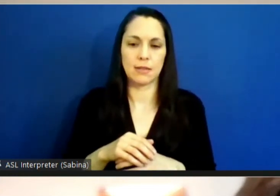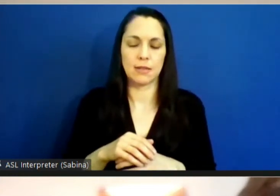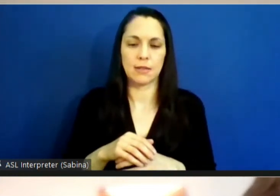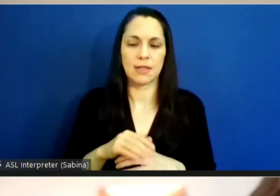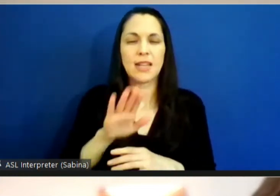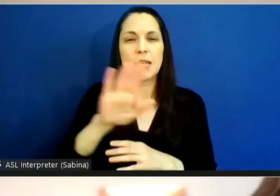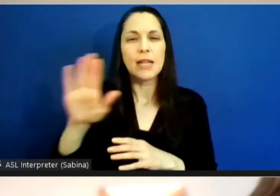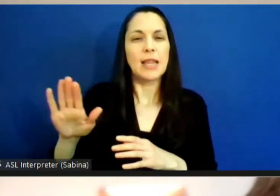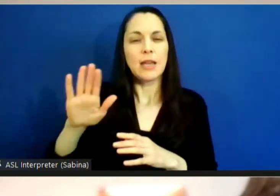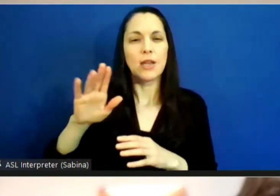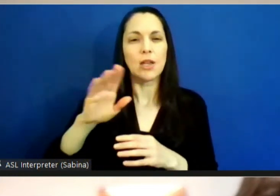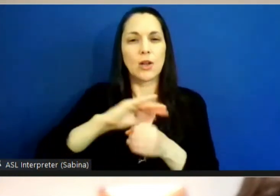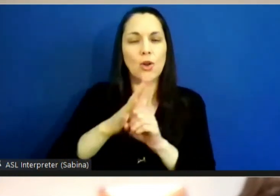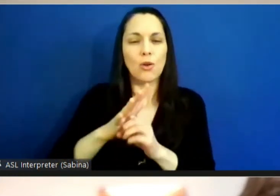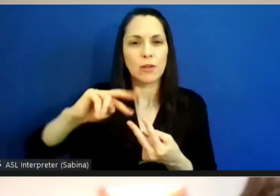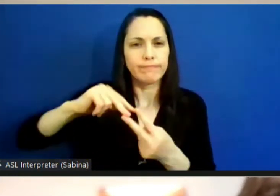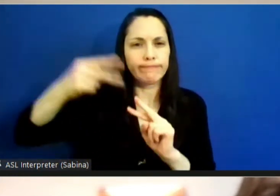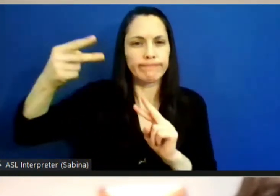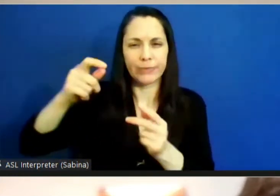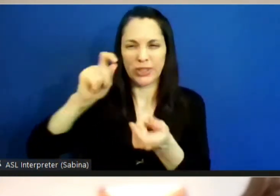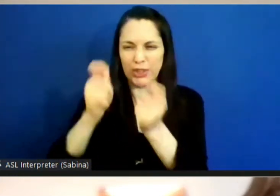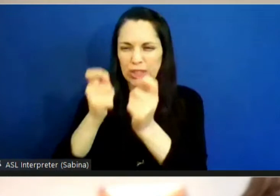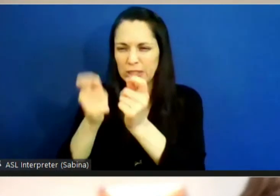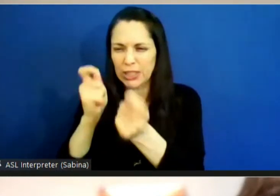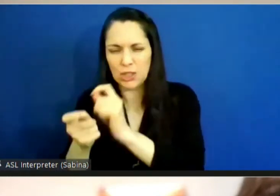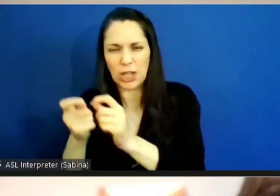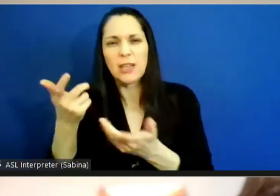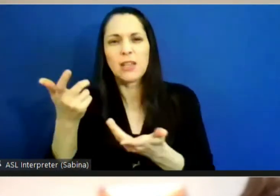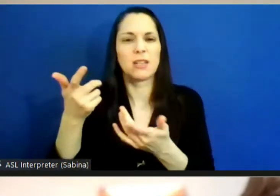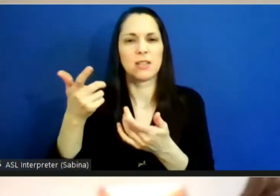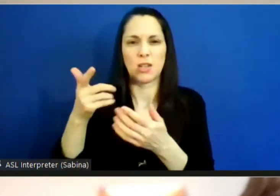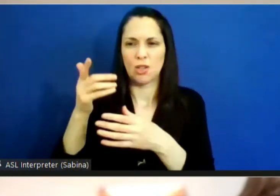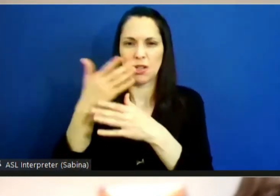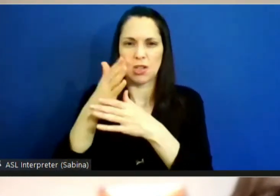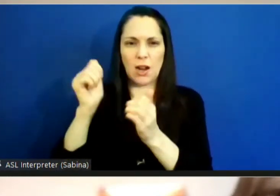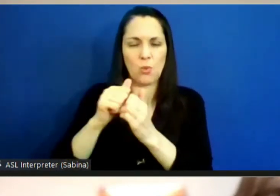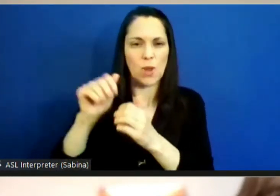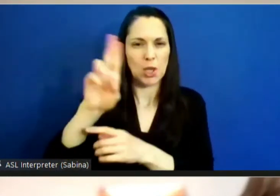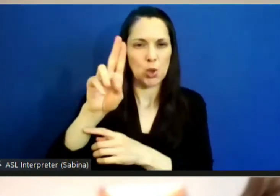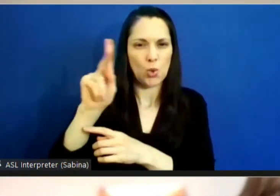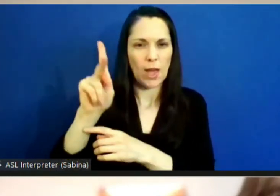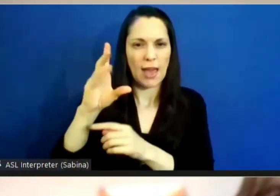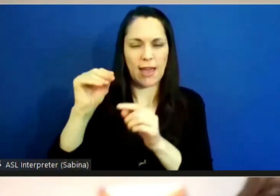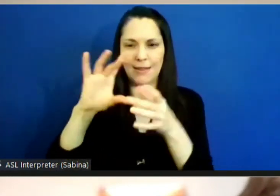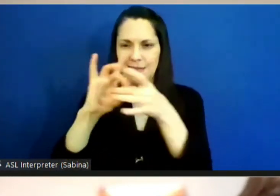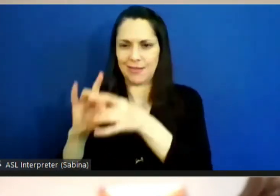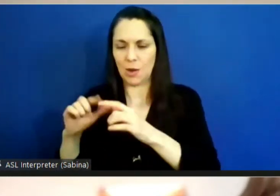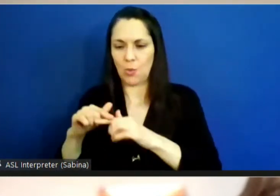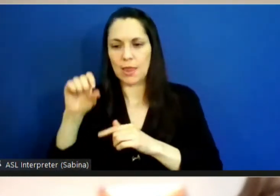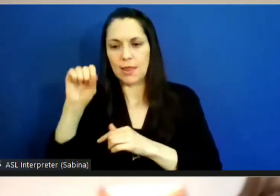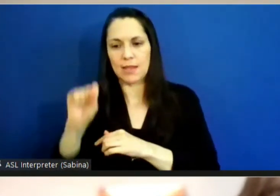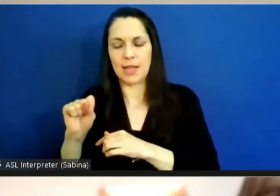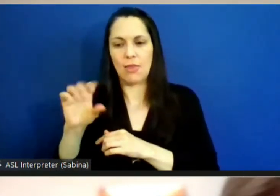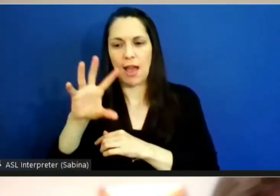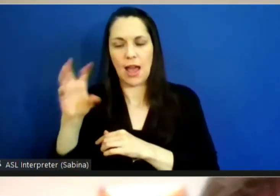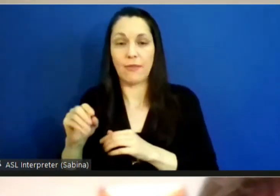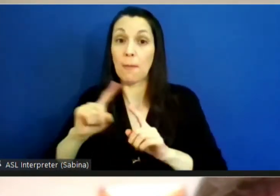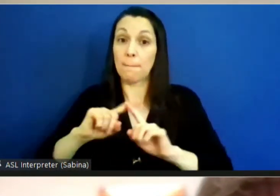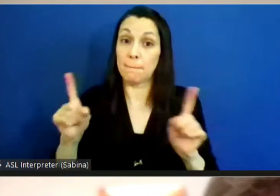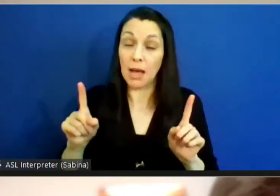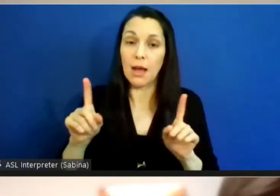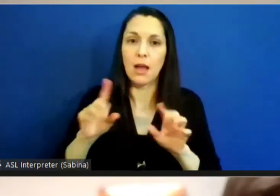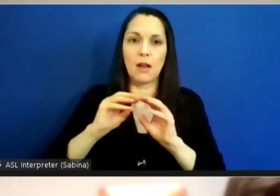mutations from both UK and South Africa. So that is still being looked at. But clearly, it's raging